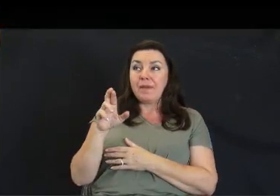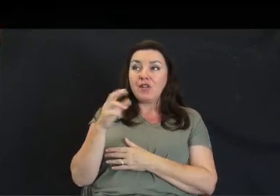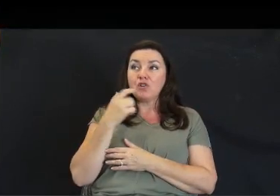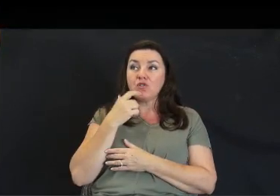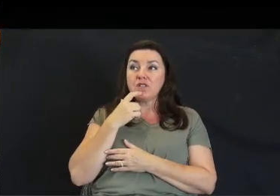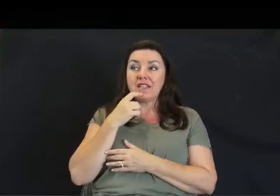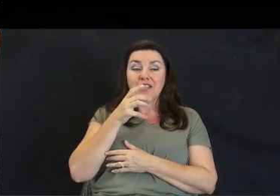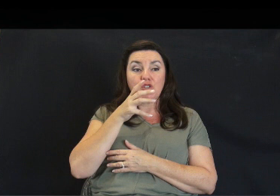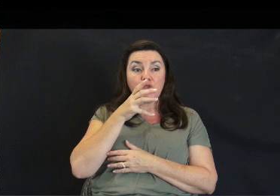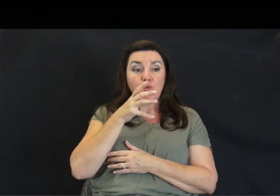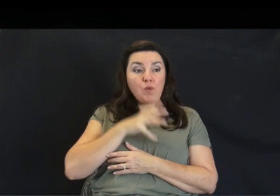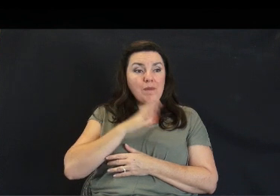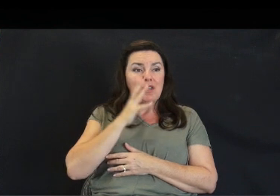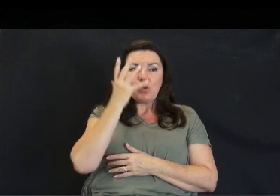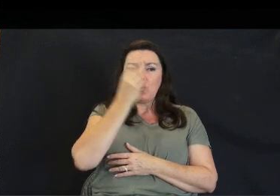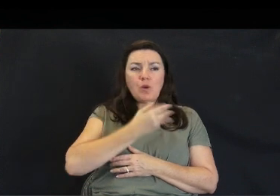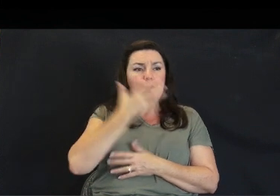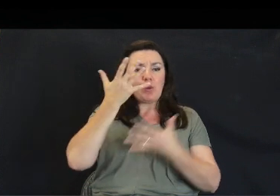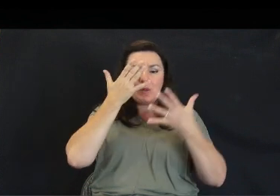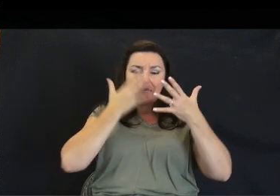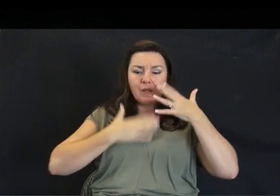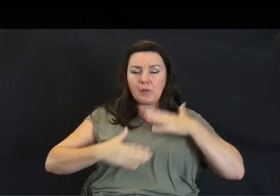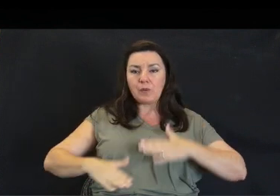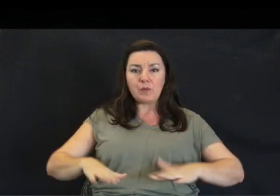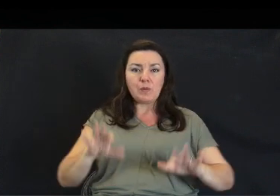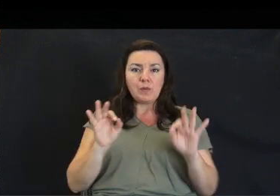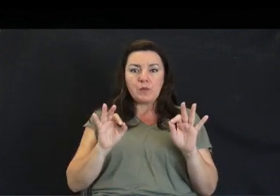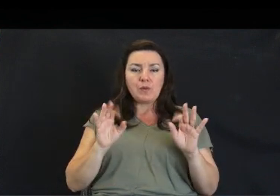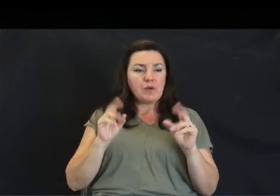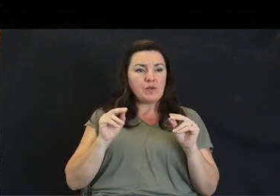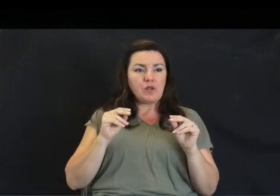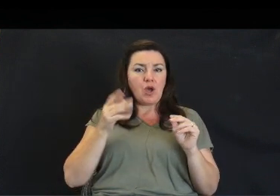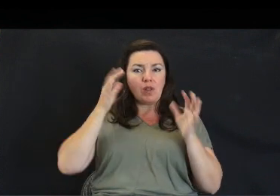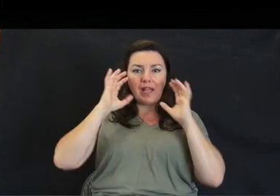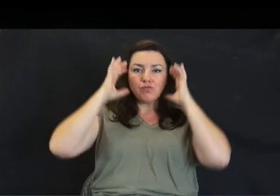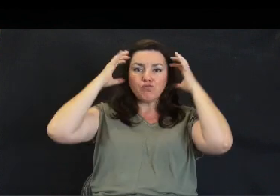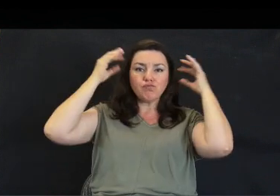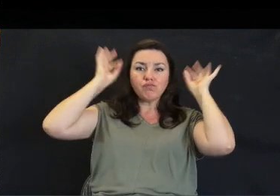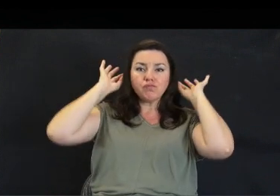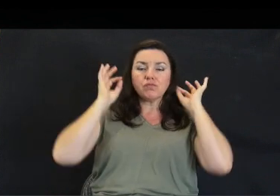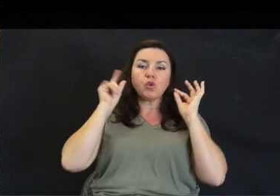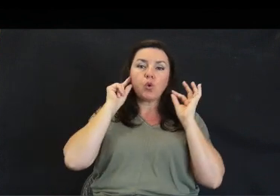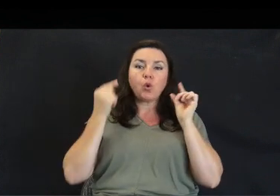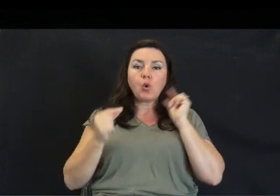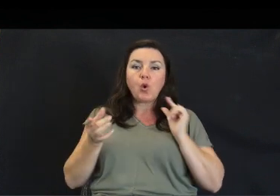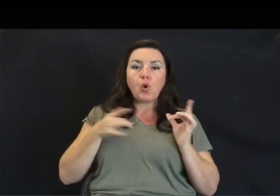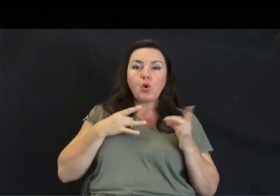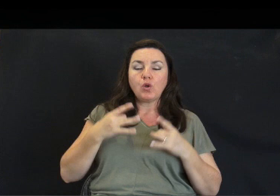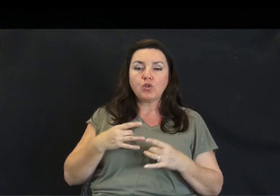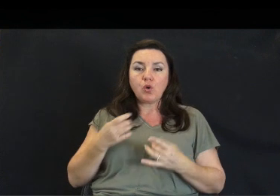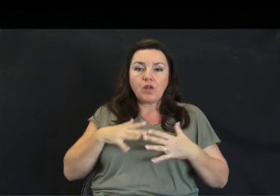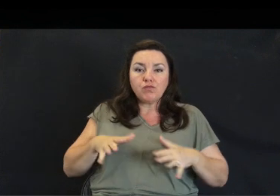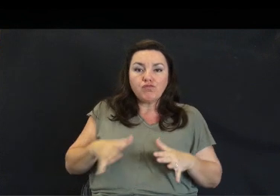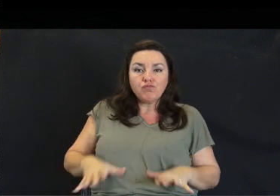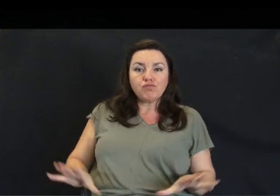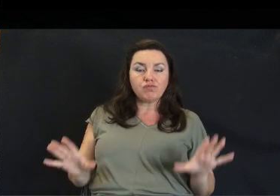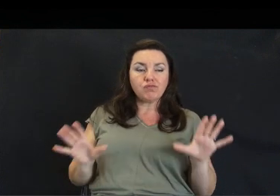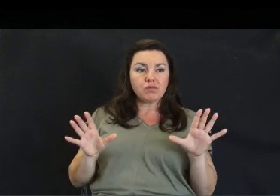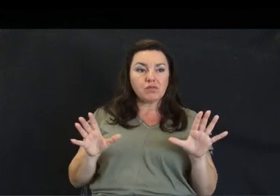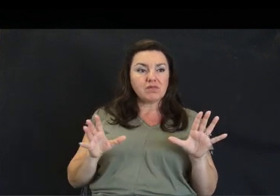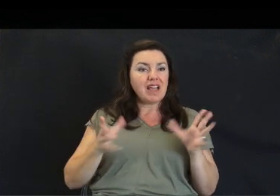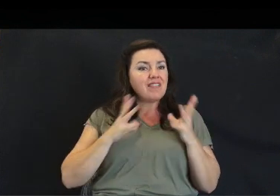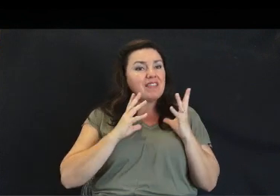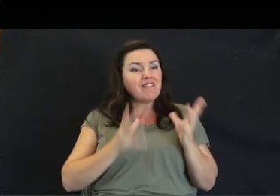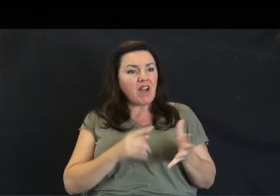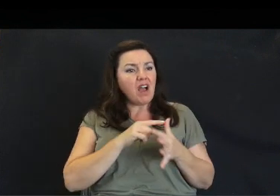Women Your beauty should not come From outward adornment Such as elaborate hairstyles And the wearing of gold jewelry Or fine clothes Not that there's anything